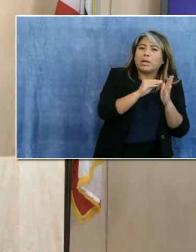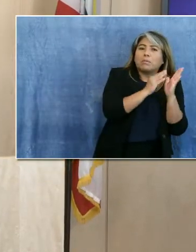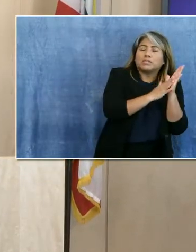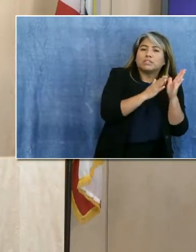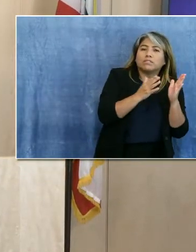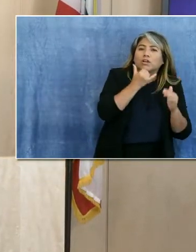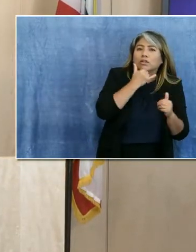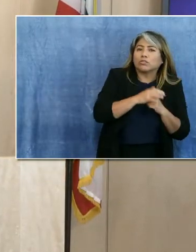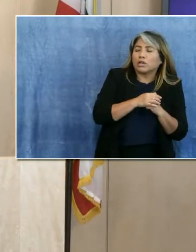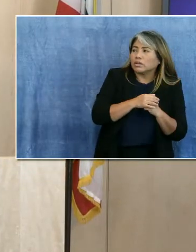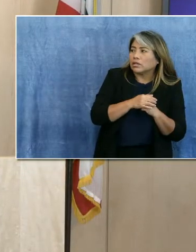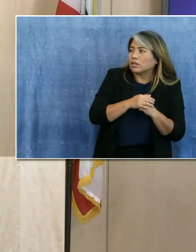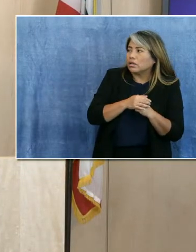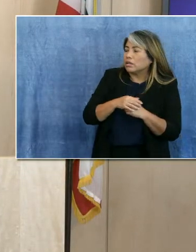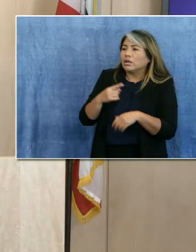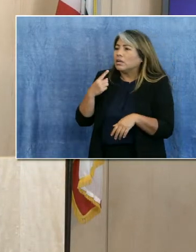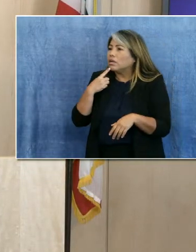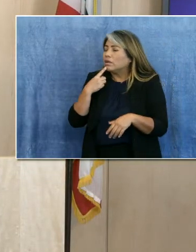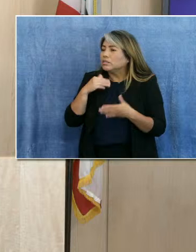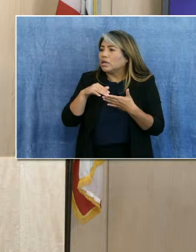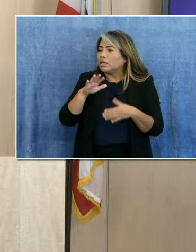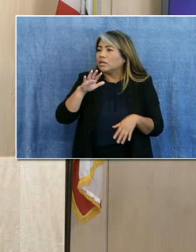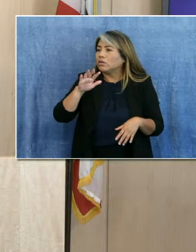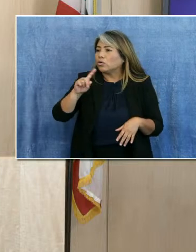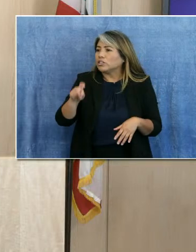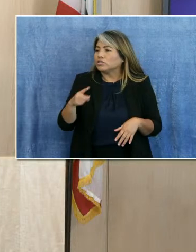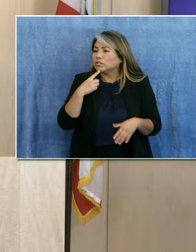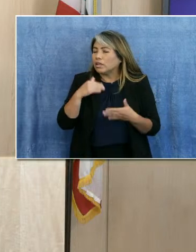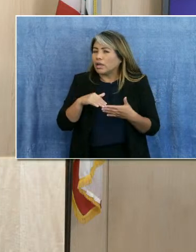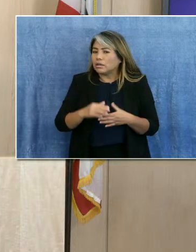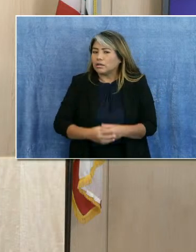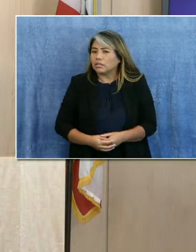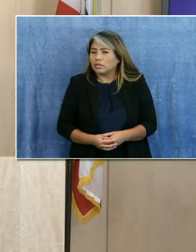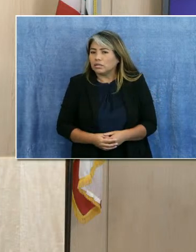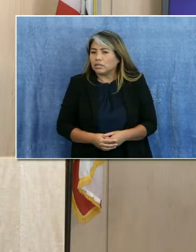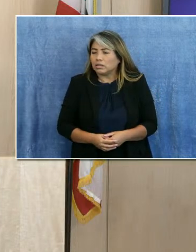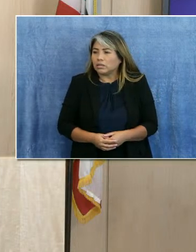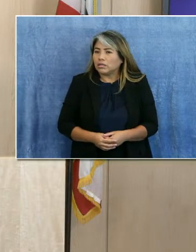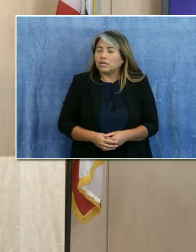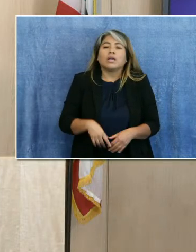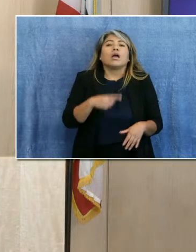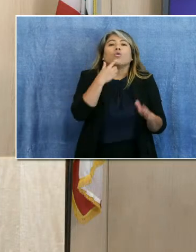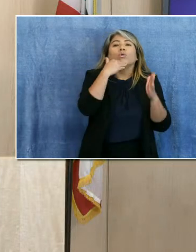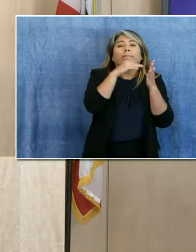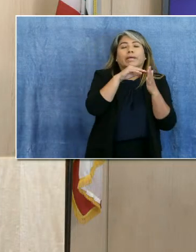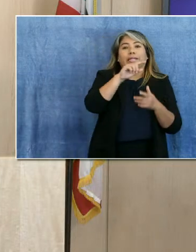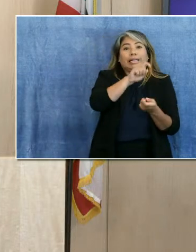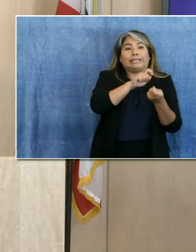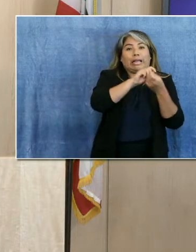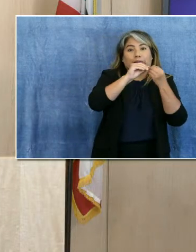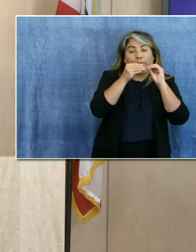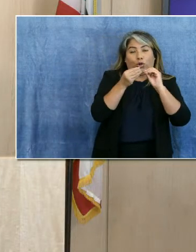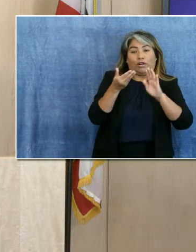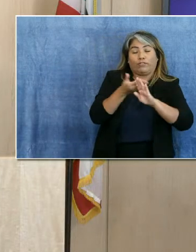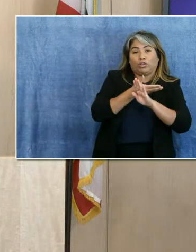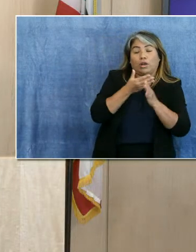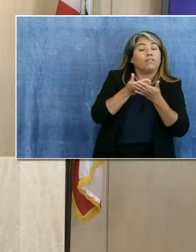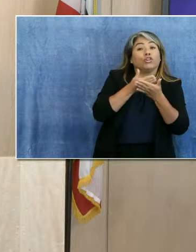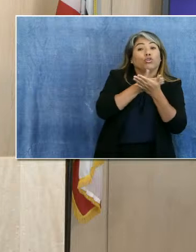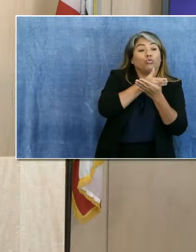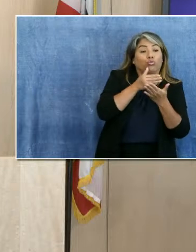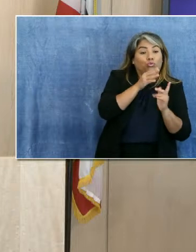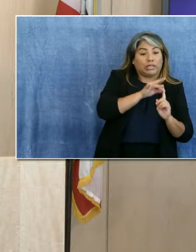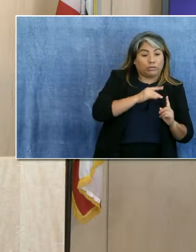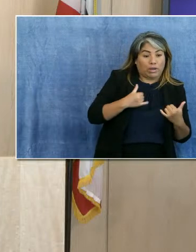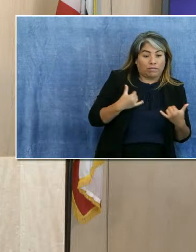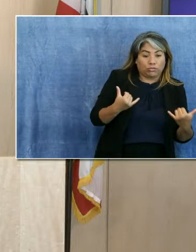incorrectly. I'm sorry, what was the question? If you could just repeat the exact number of new cases that we had today. You said it was the